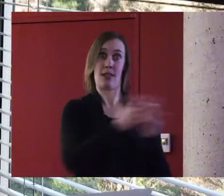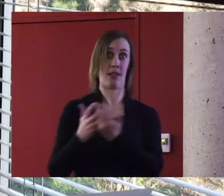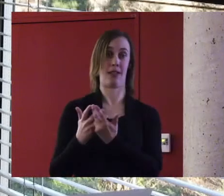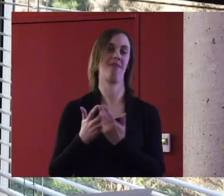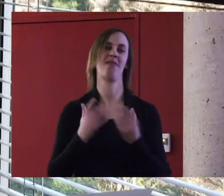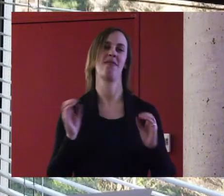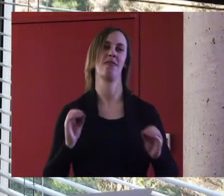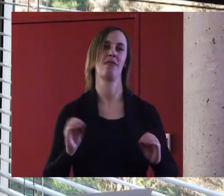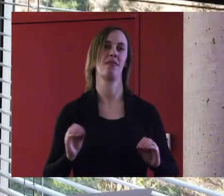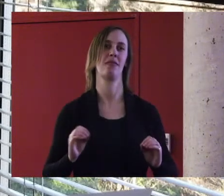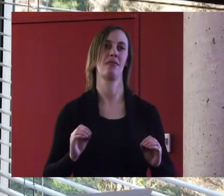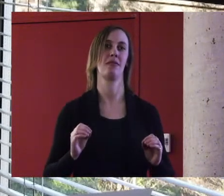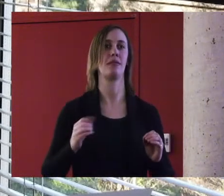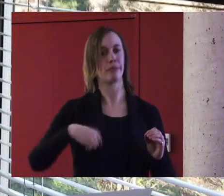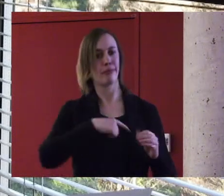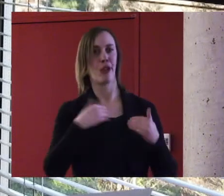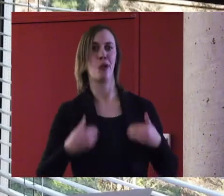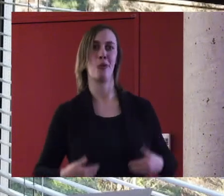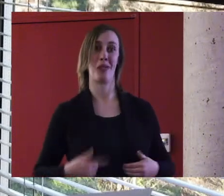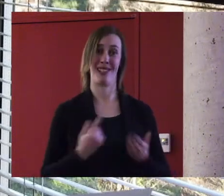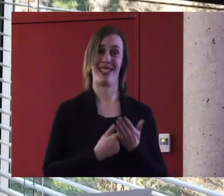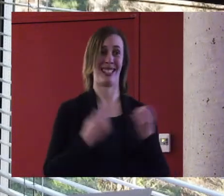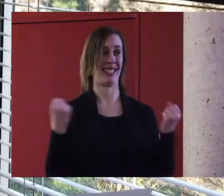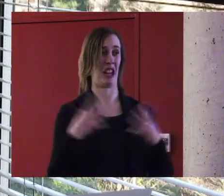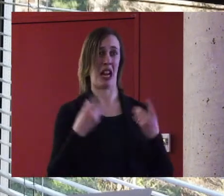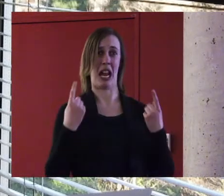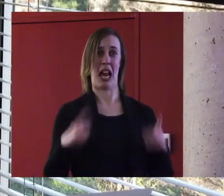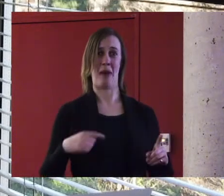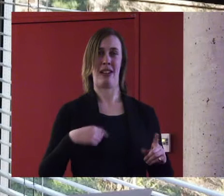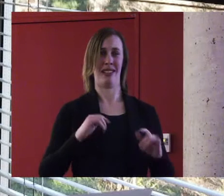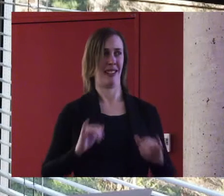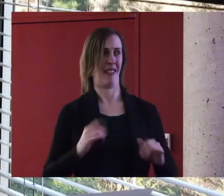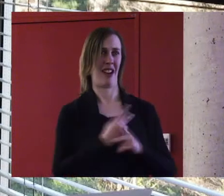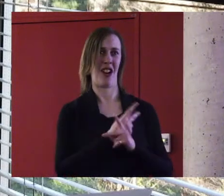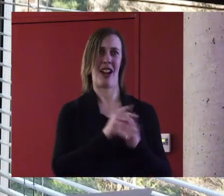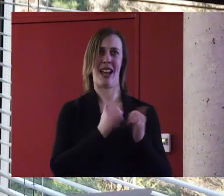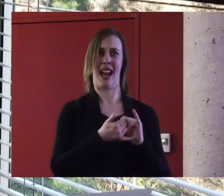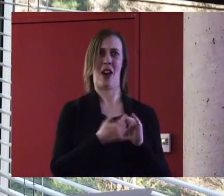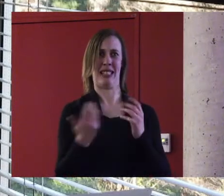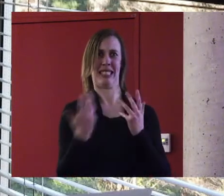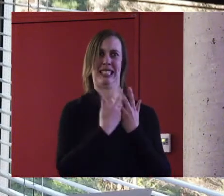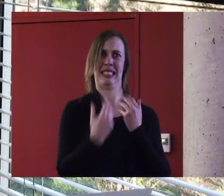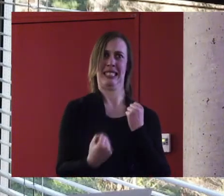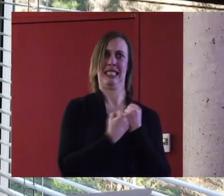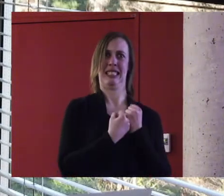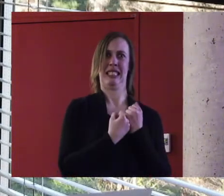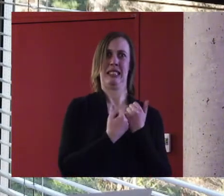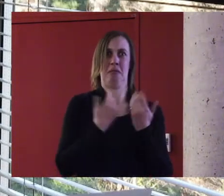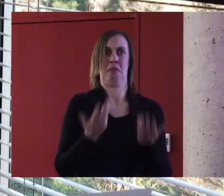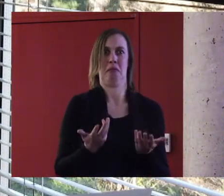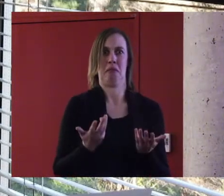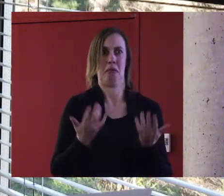scary conditions. The team here tonight does not have all the answers, but we have the